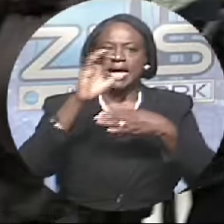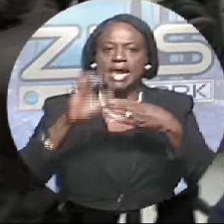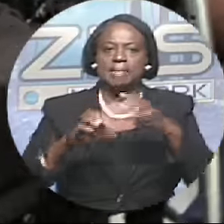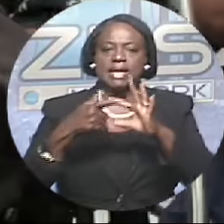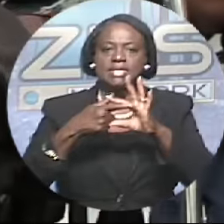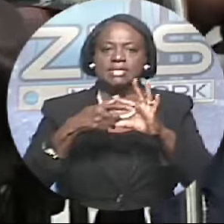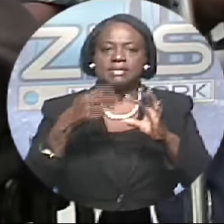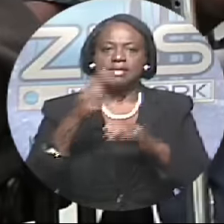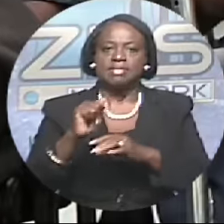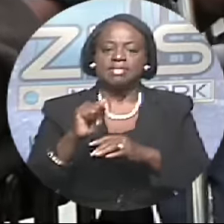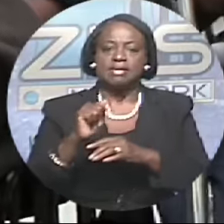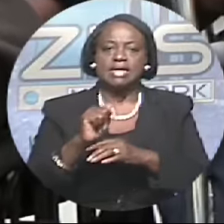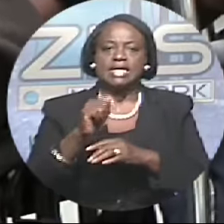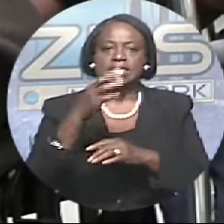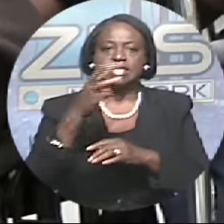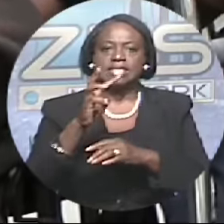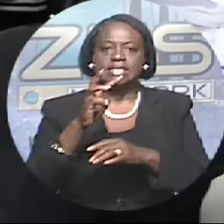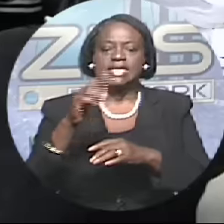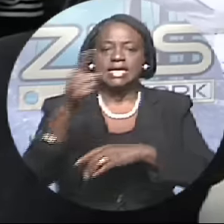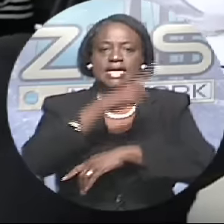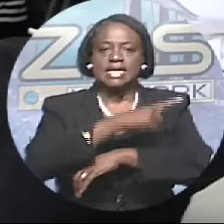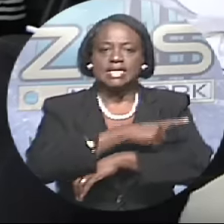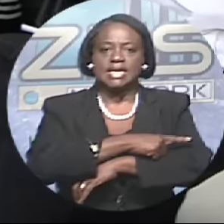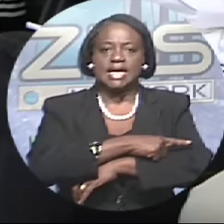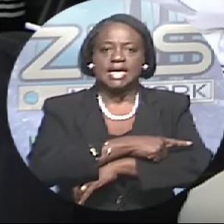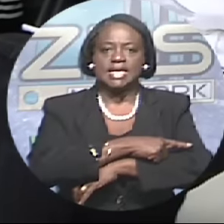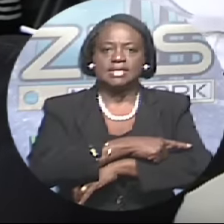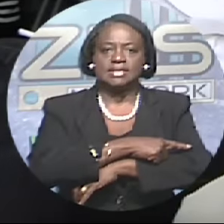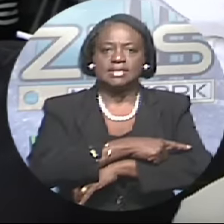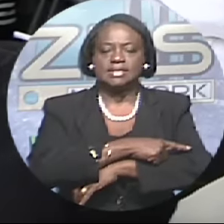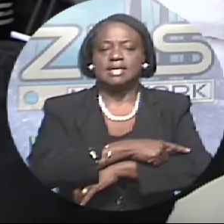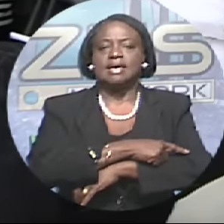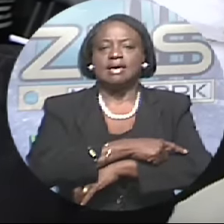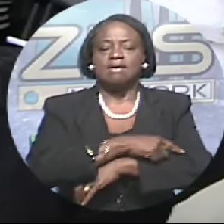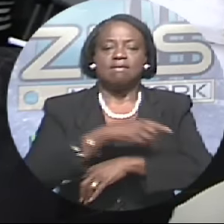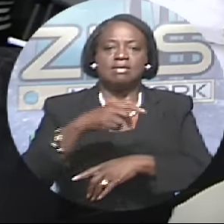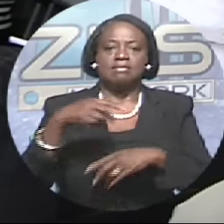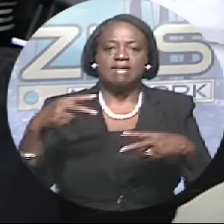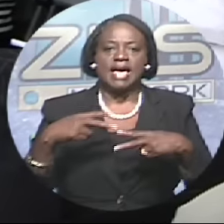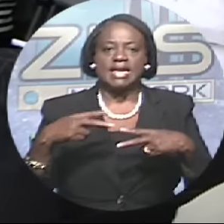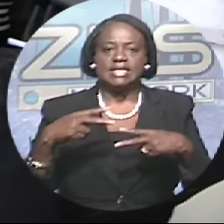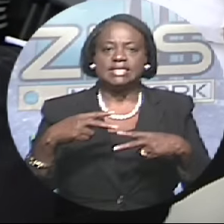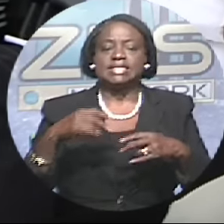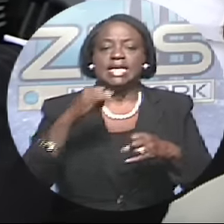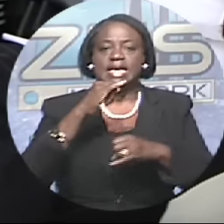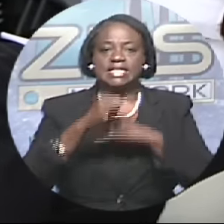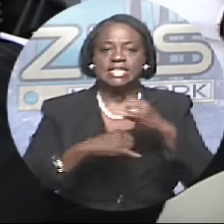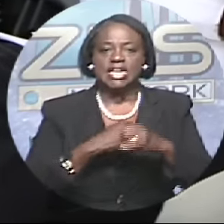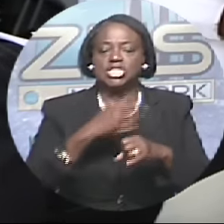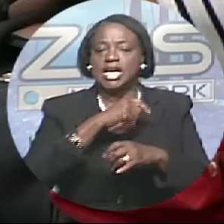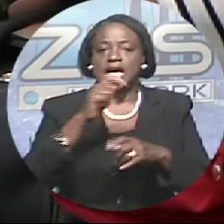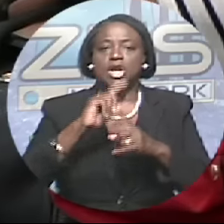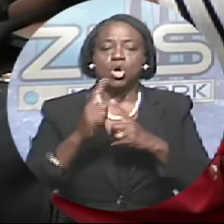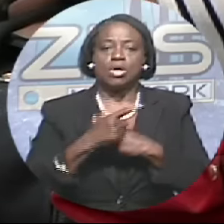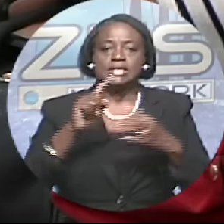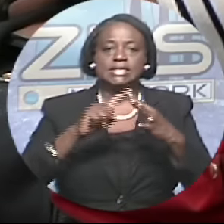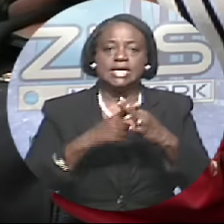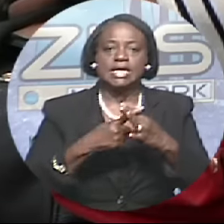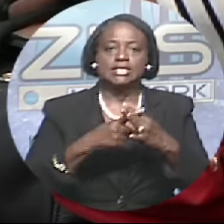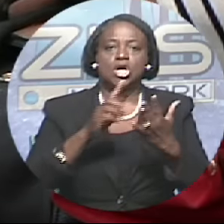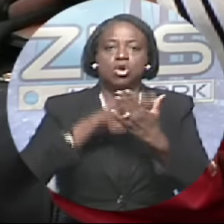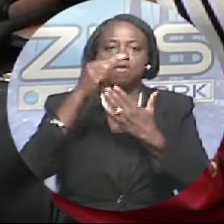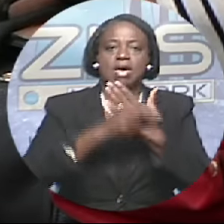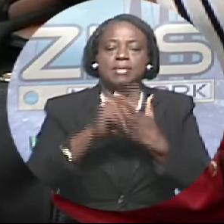activism directed at the eradication of gender-based violence internationally and locally, which began on November 25th. Minister of